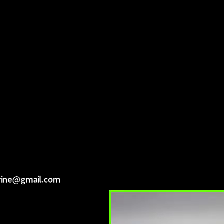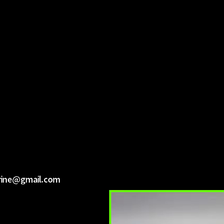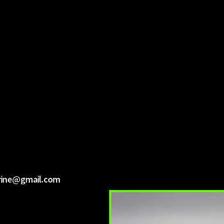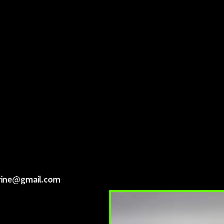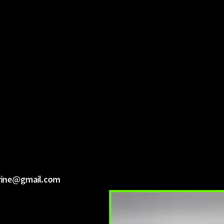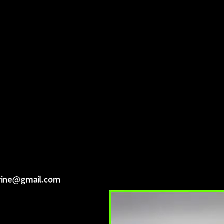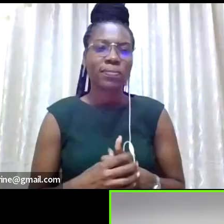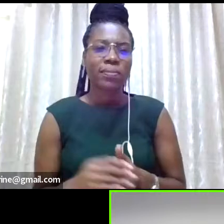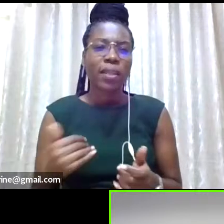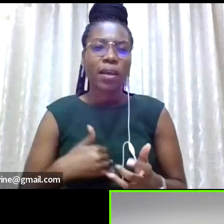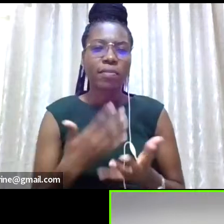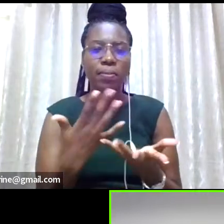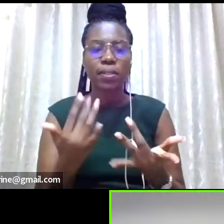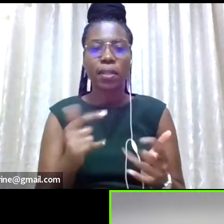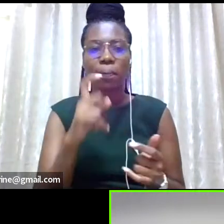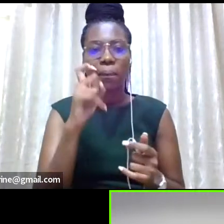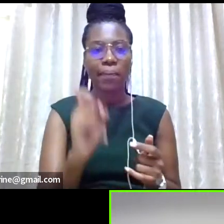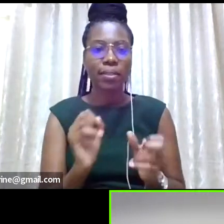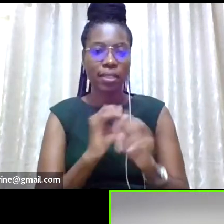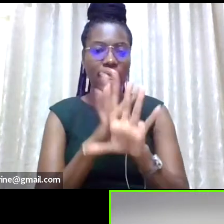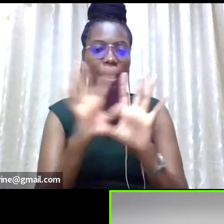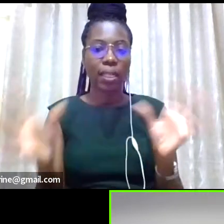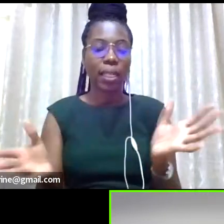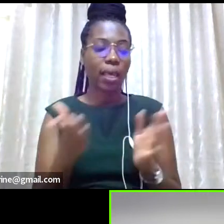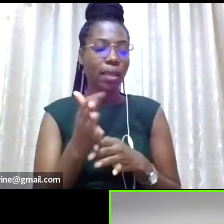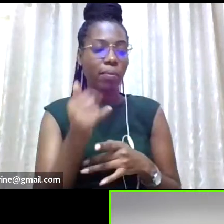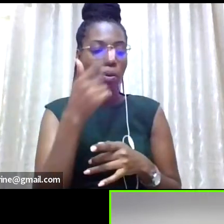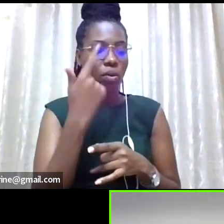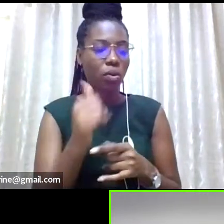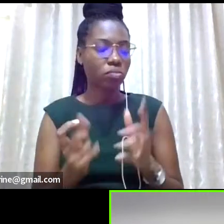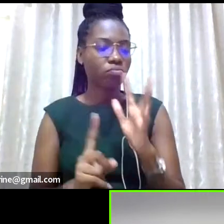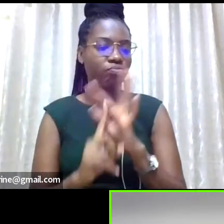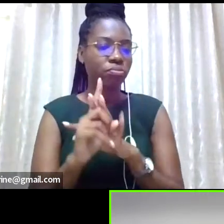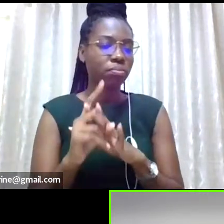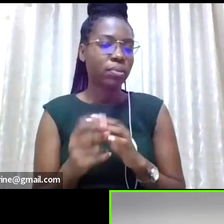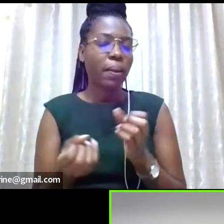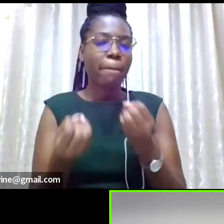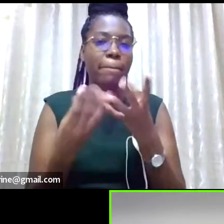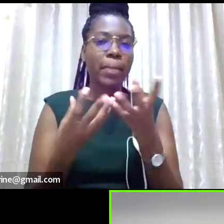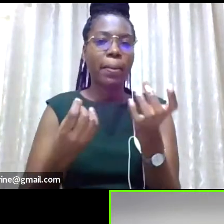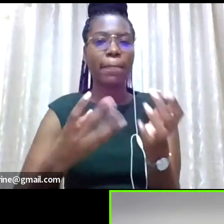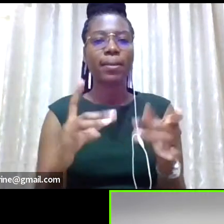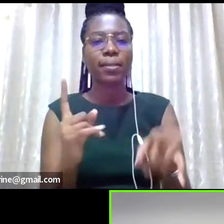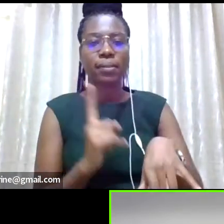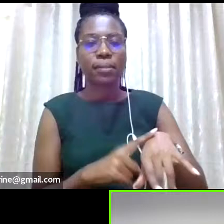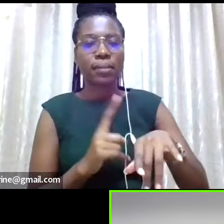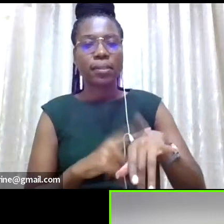again. This is what Peter has said. When you have an employee who has